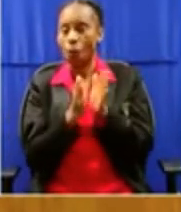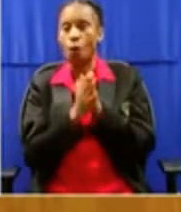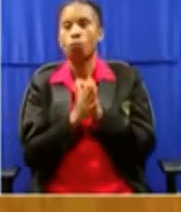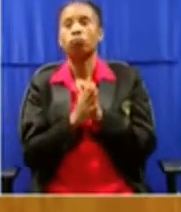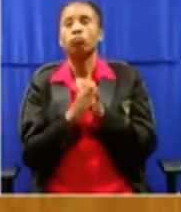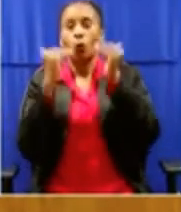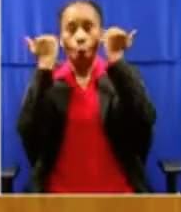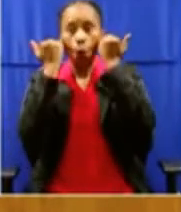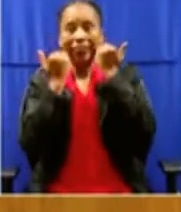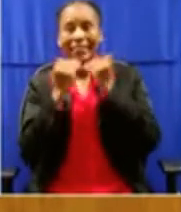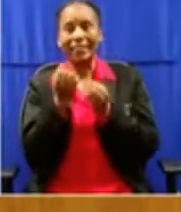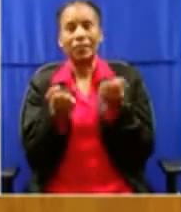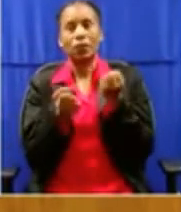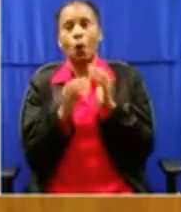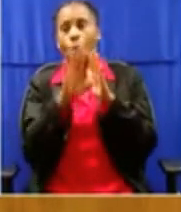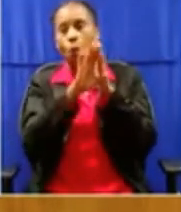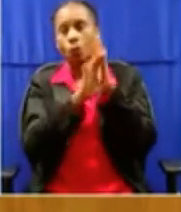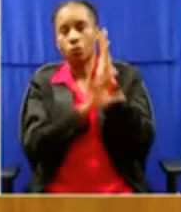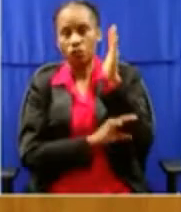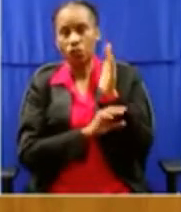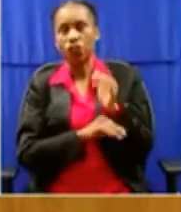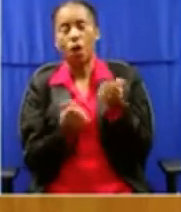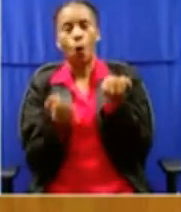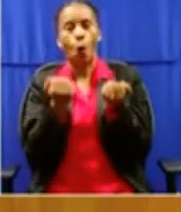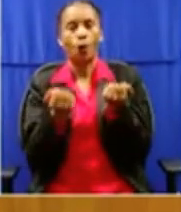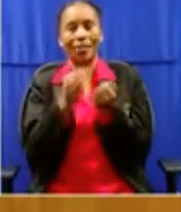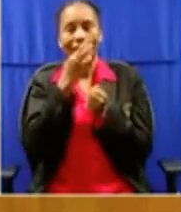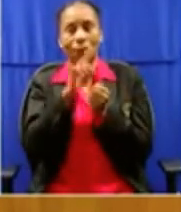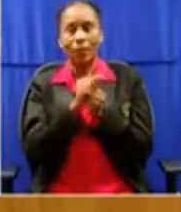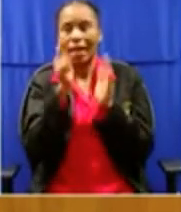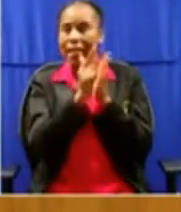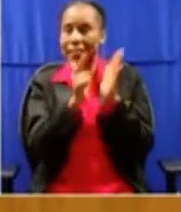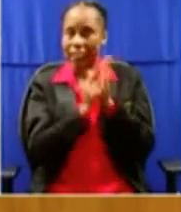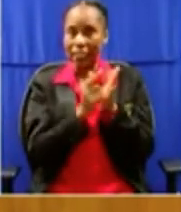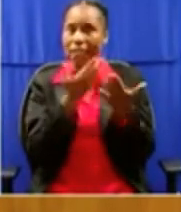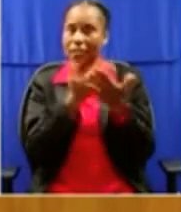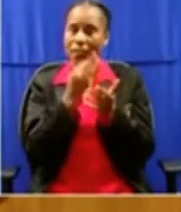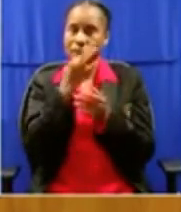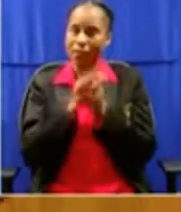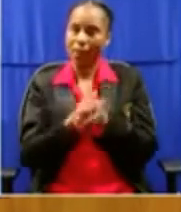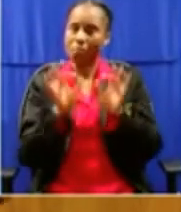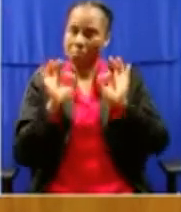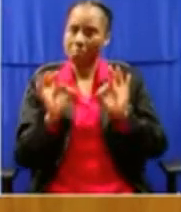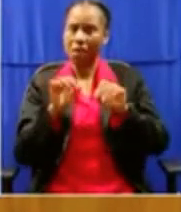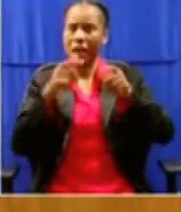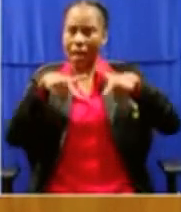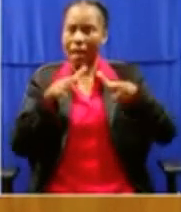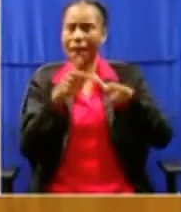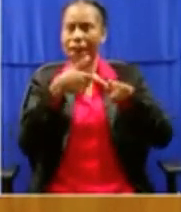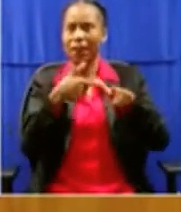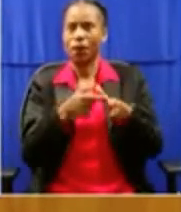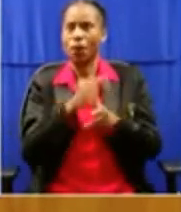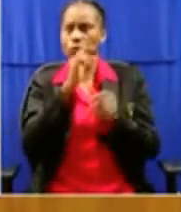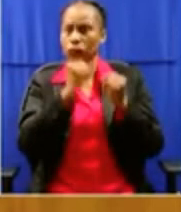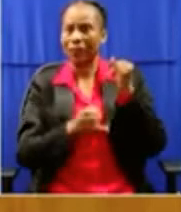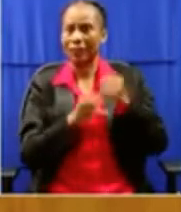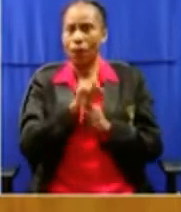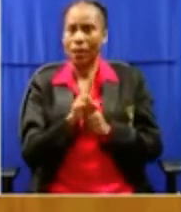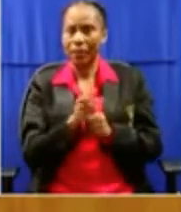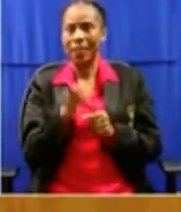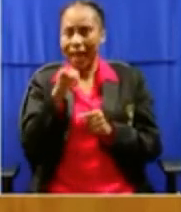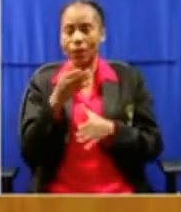that sufficient leeway ought to be afforded the legislature to determine the appropriate level of culpability. That is our job, and I believe